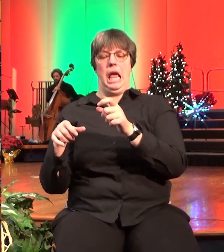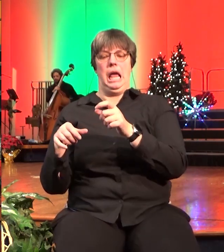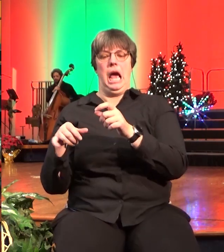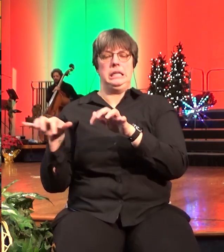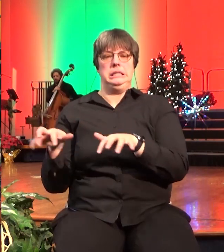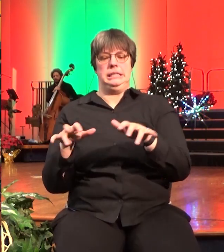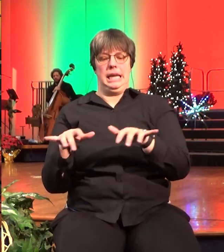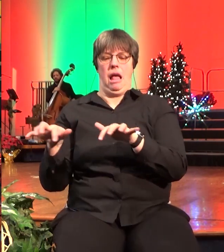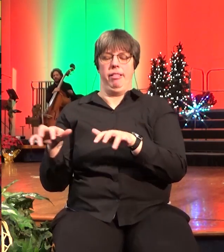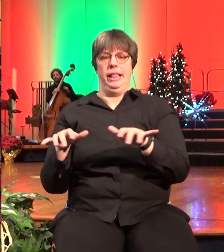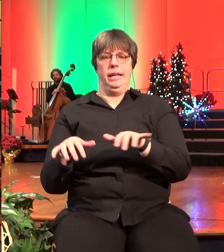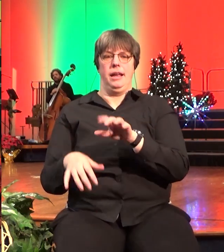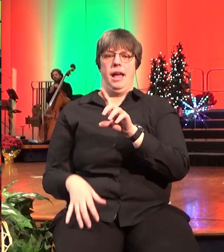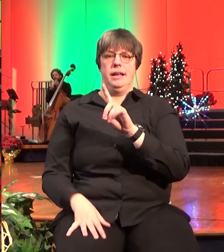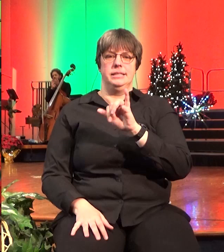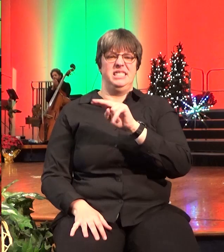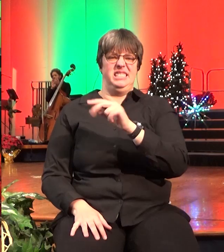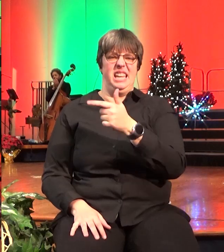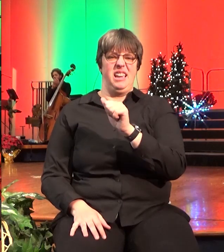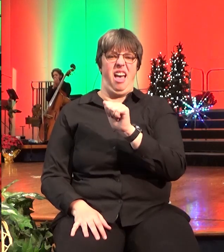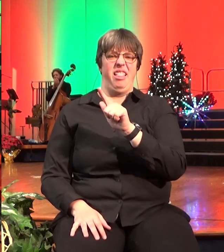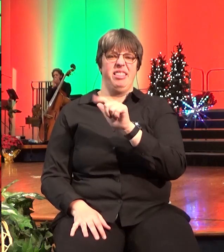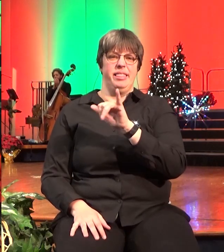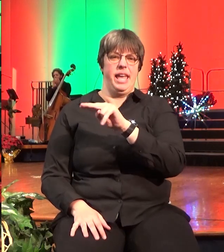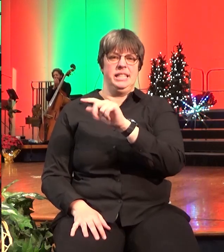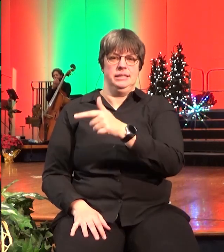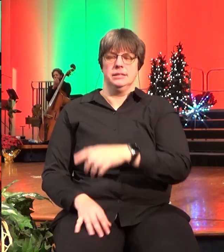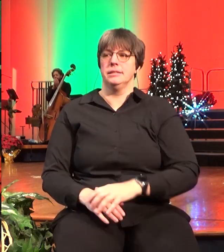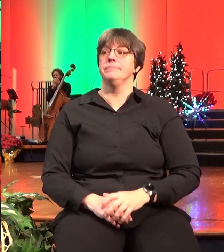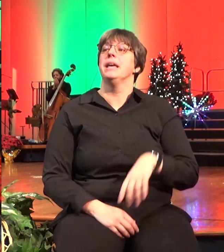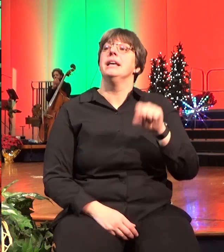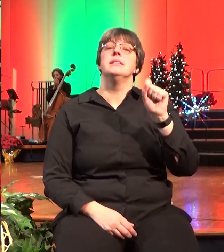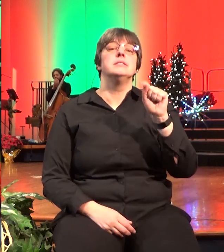Stacy Landis for our youth choir.